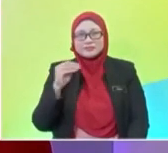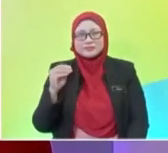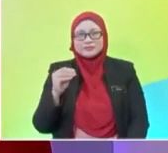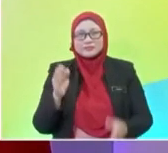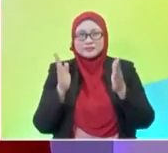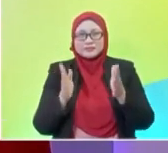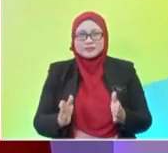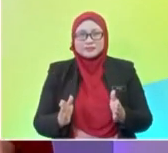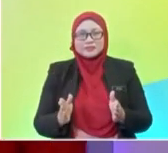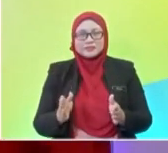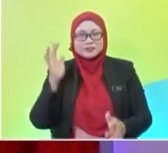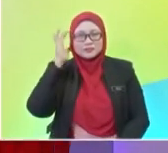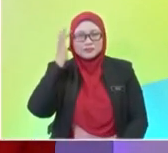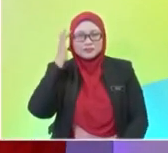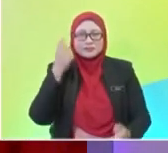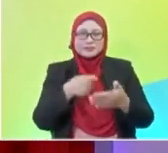prepare.